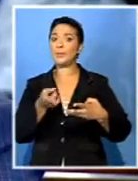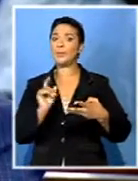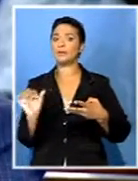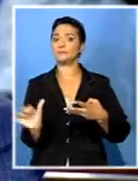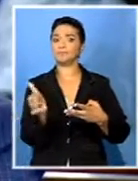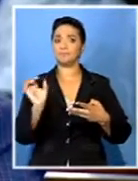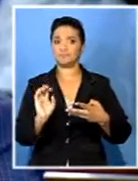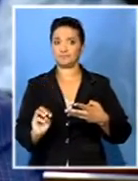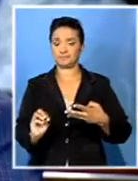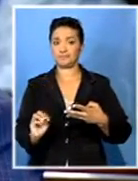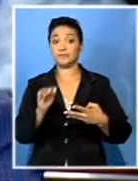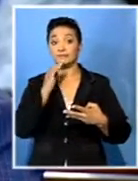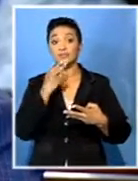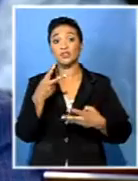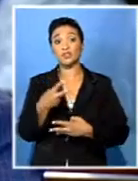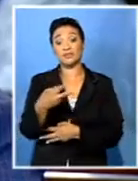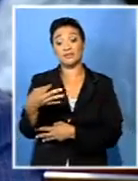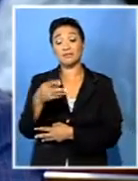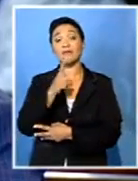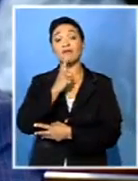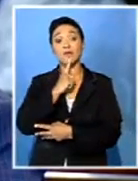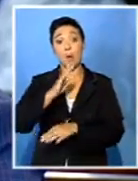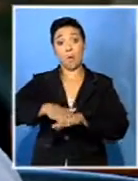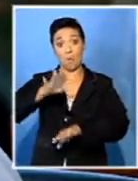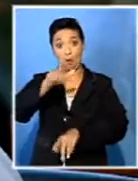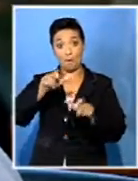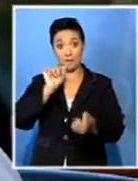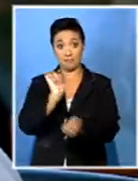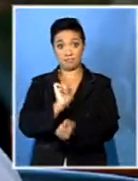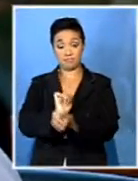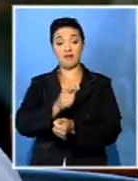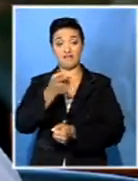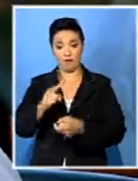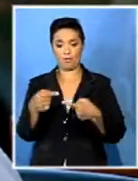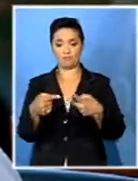have secured over 23,000 more arrests, or a